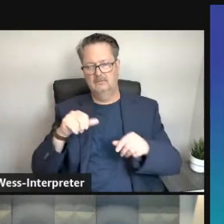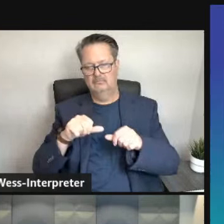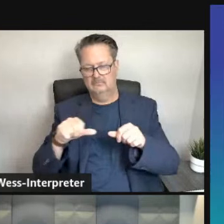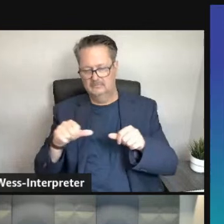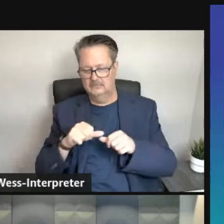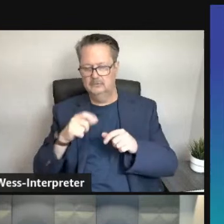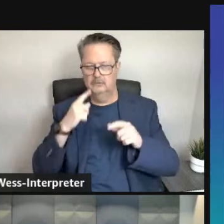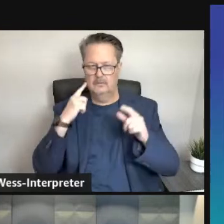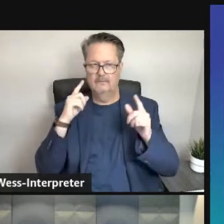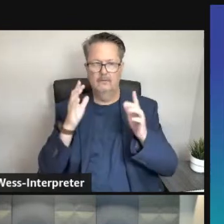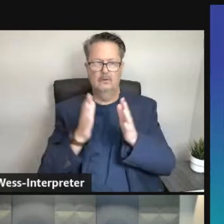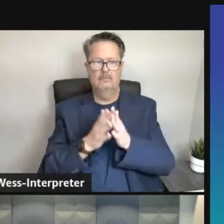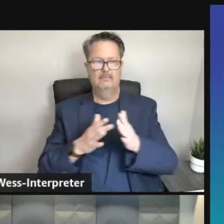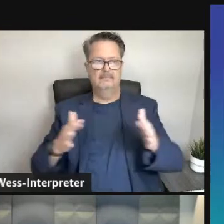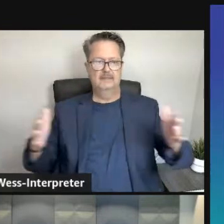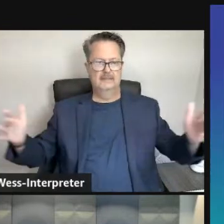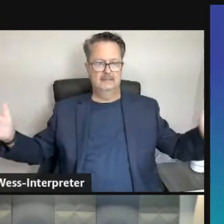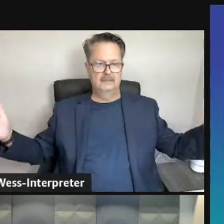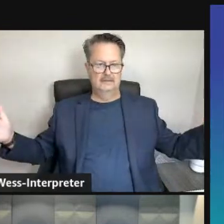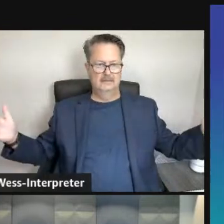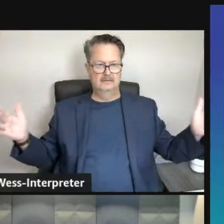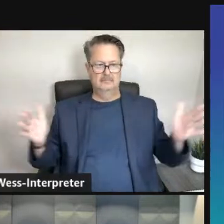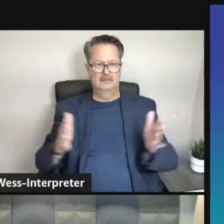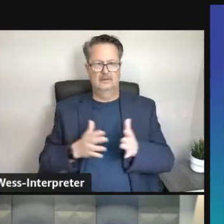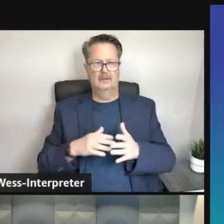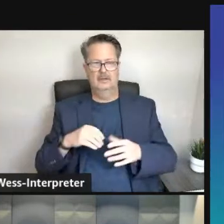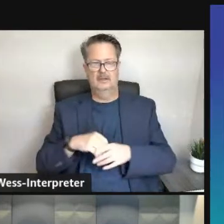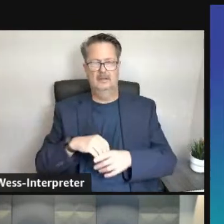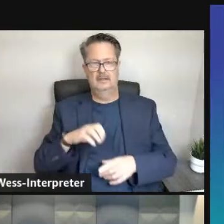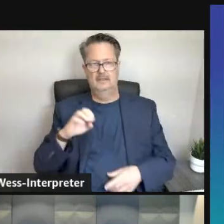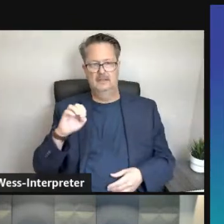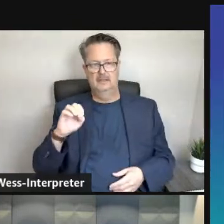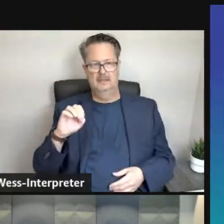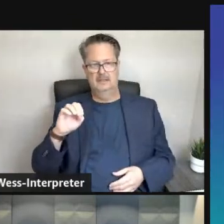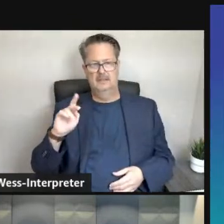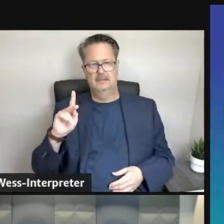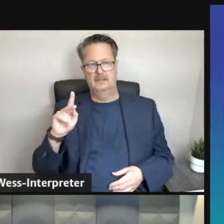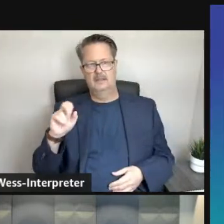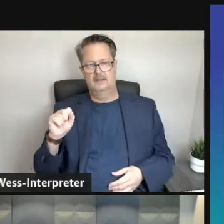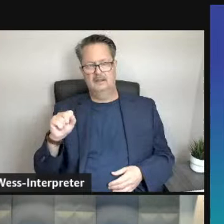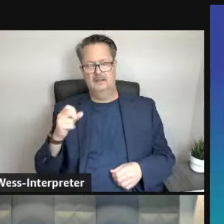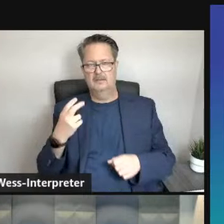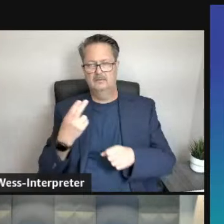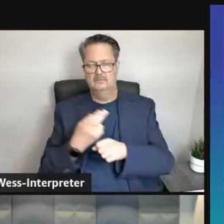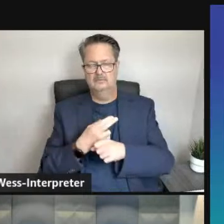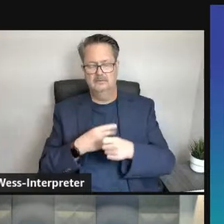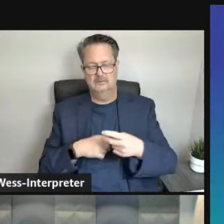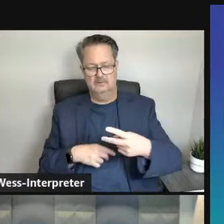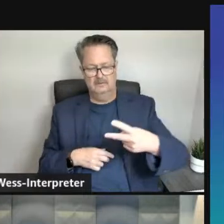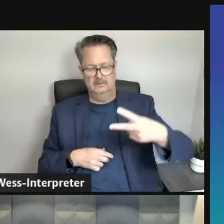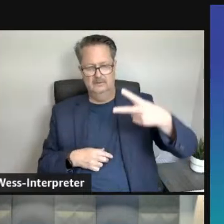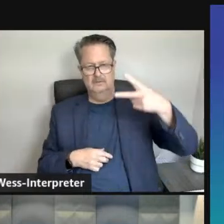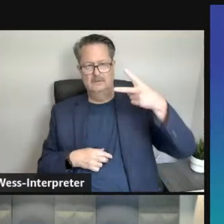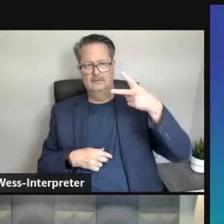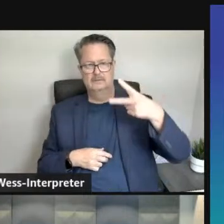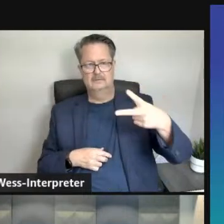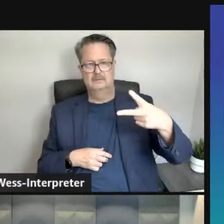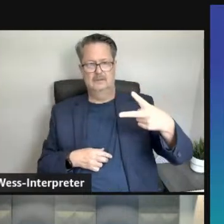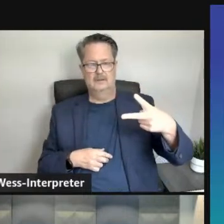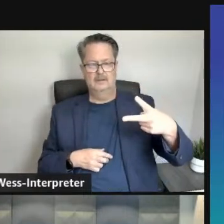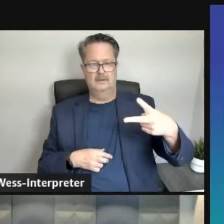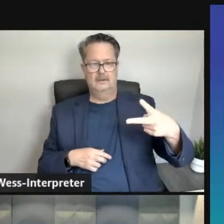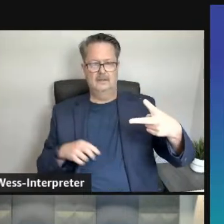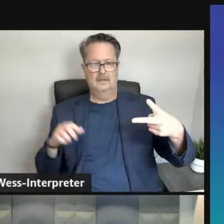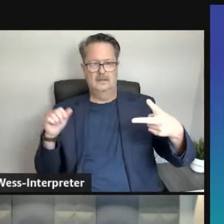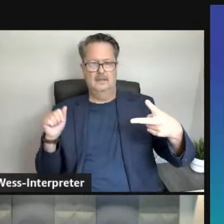solutions on EKS using data processing and analytics. And the second focus area is